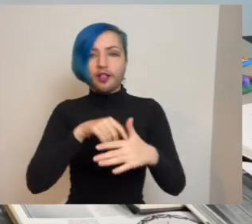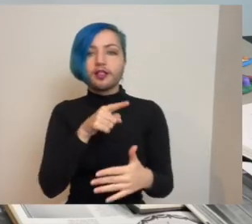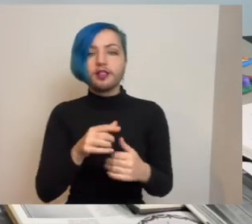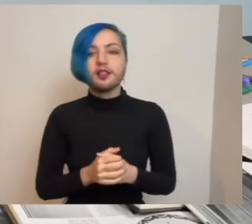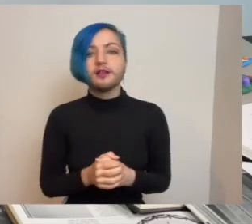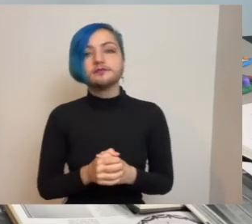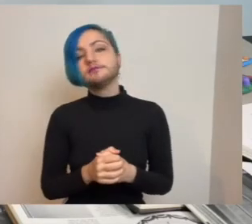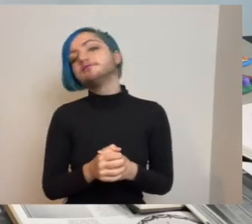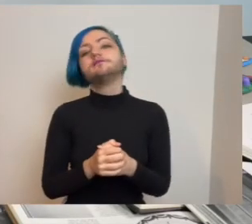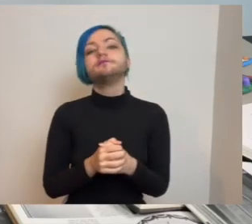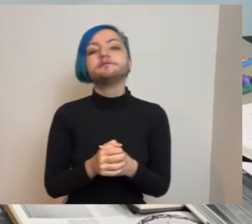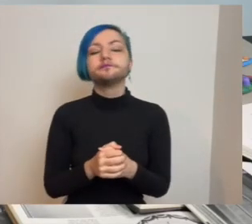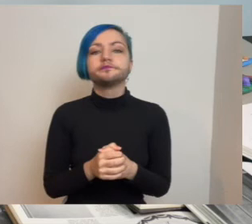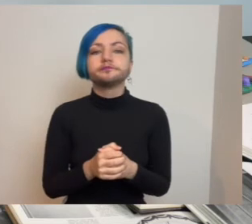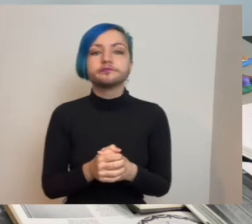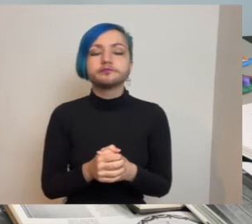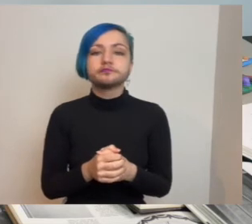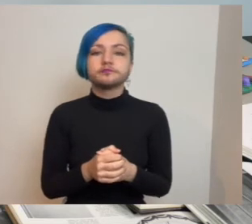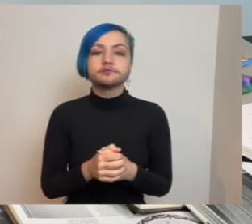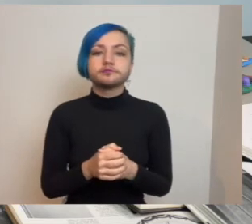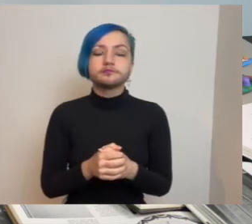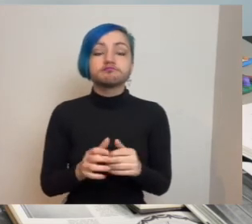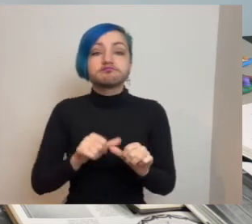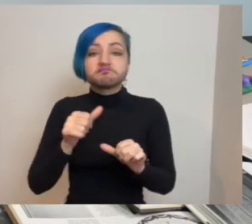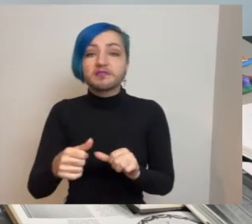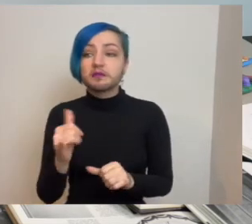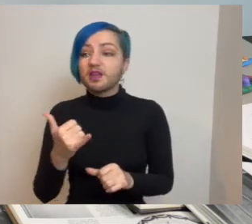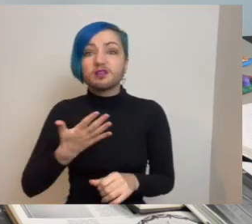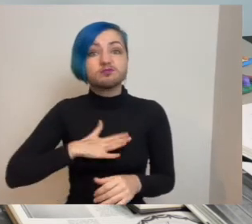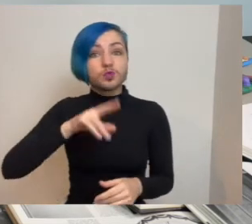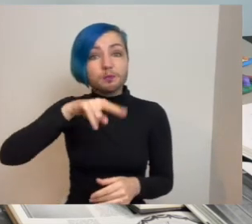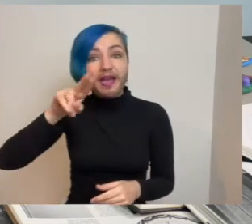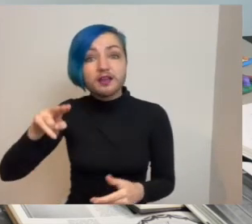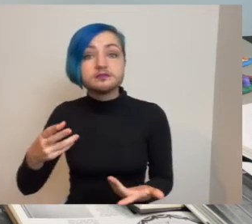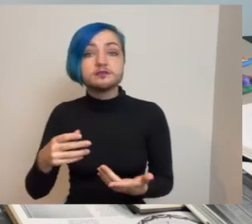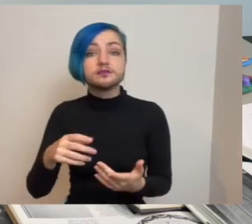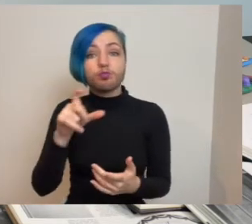And then you might want to paint it to add colour.